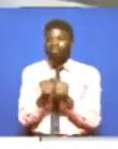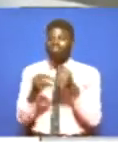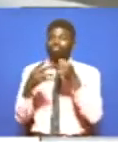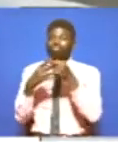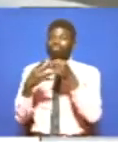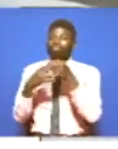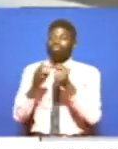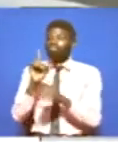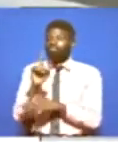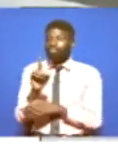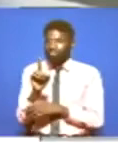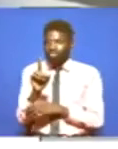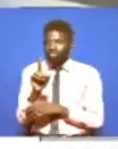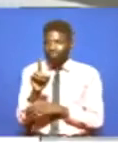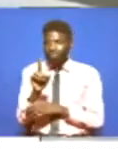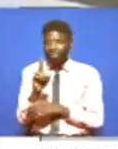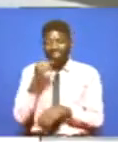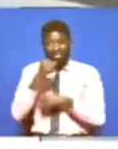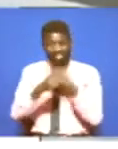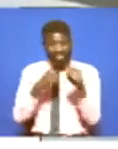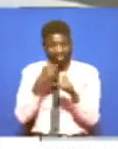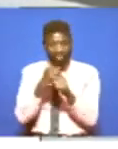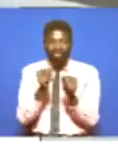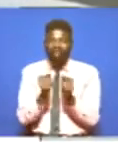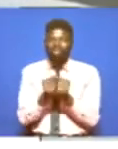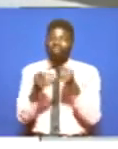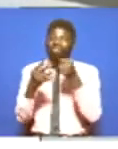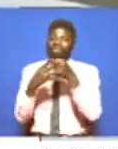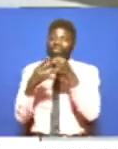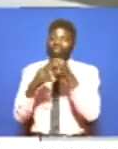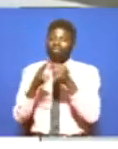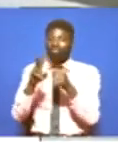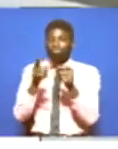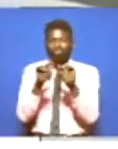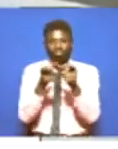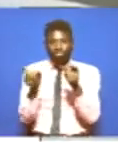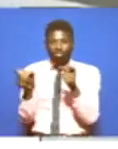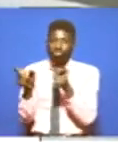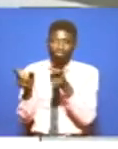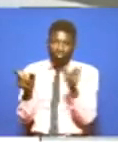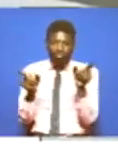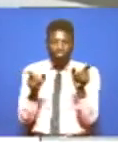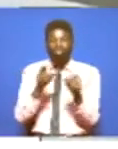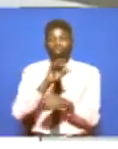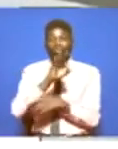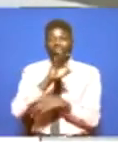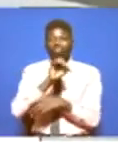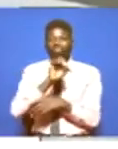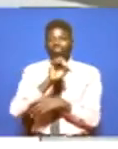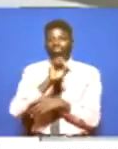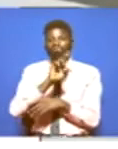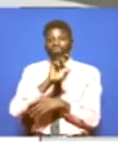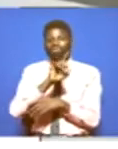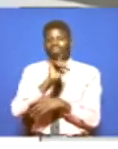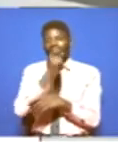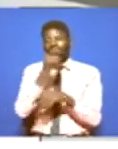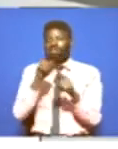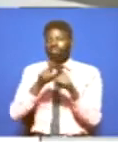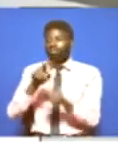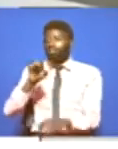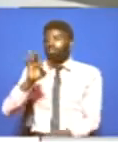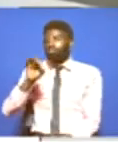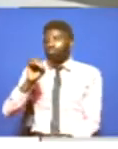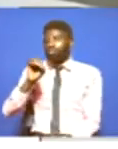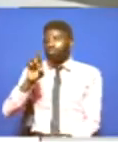1991. In 1992, the Ford split into Ford Kenya and Ford Asili. And I am the Secretary General to this